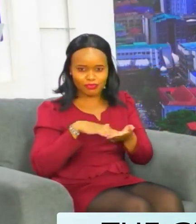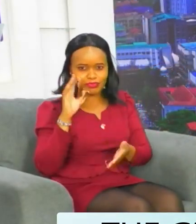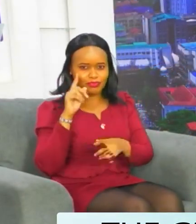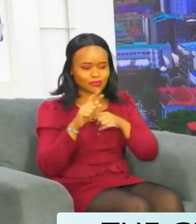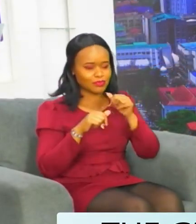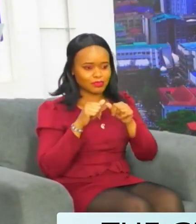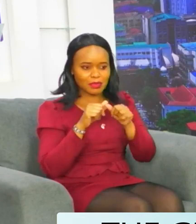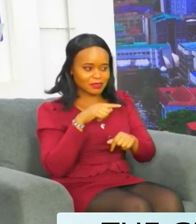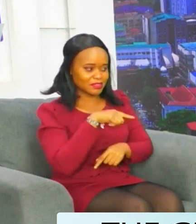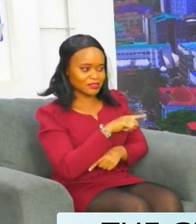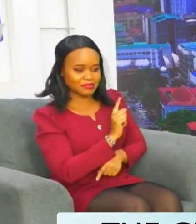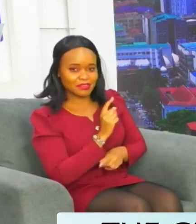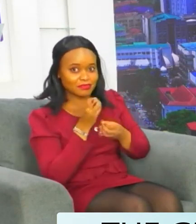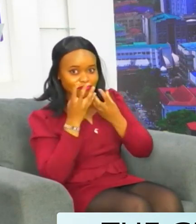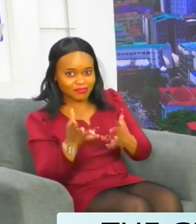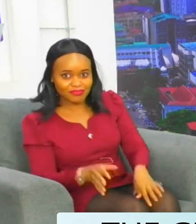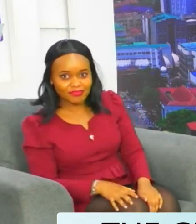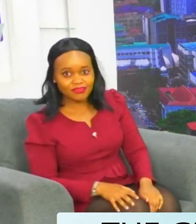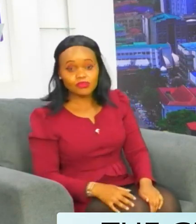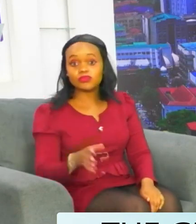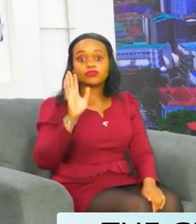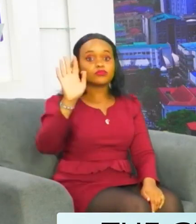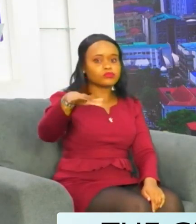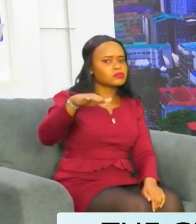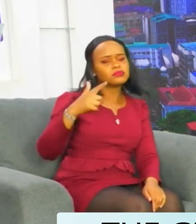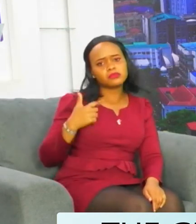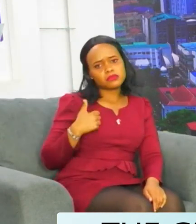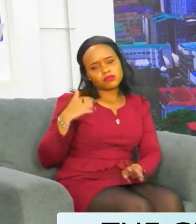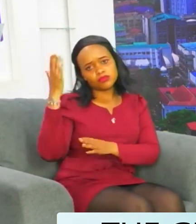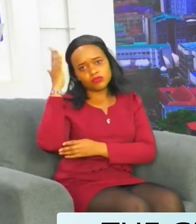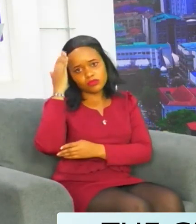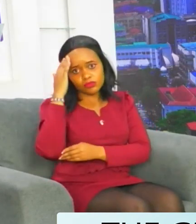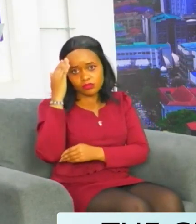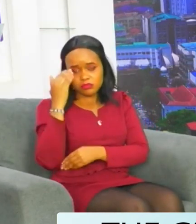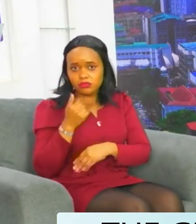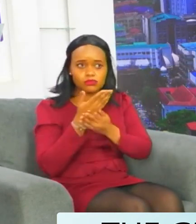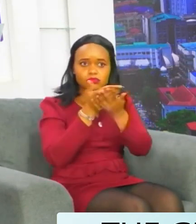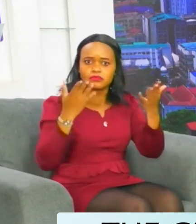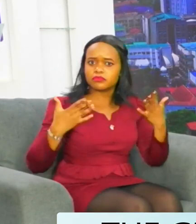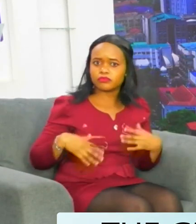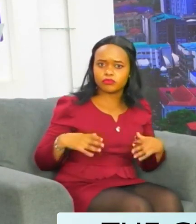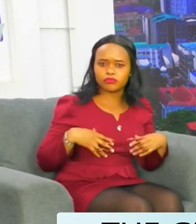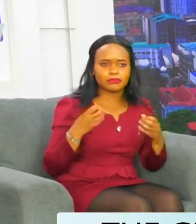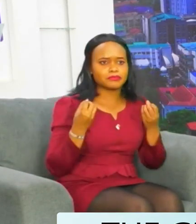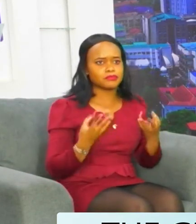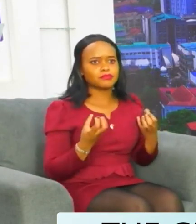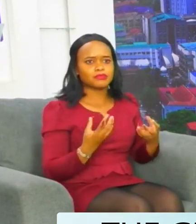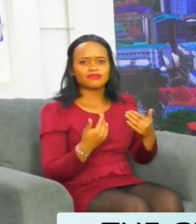the Glamour show. Let's continue more. Let's continue informing more. I